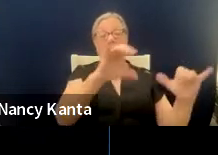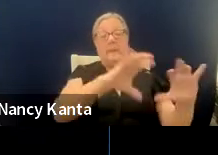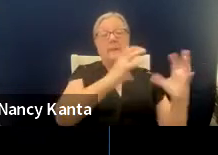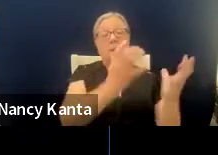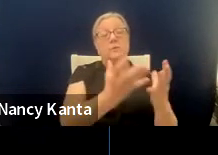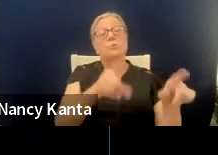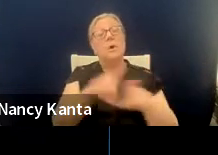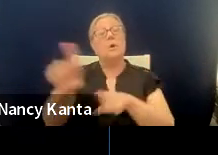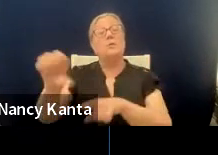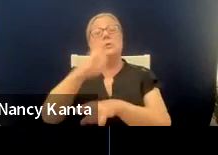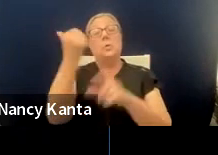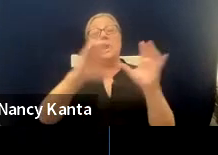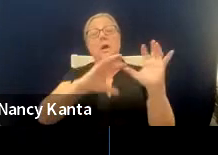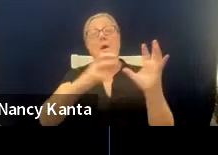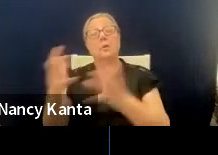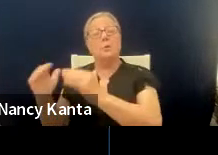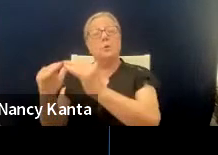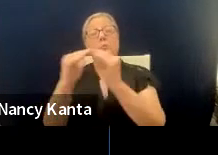project.